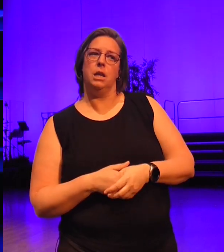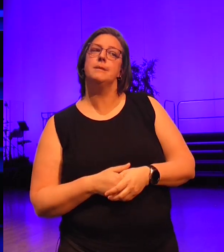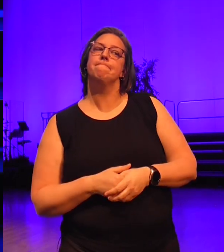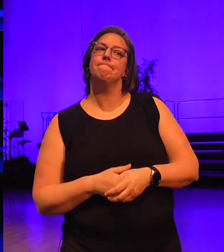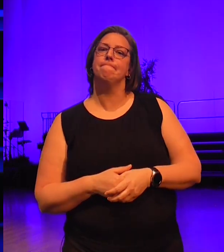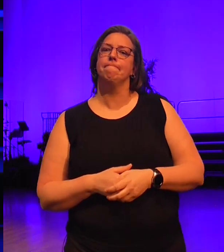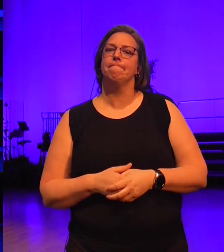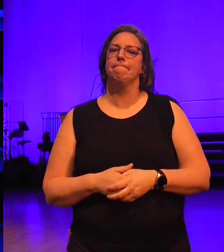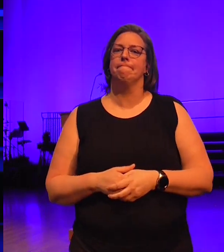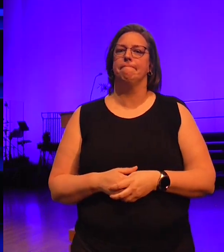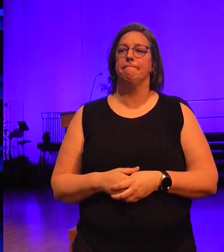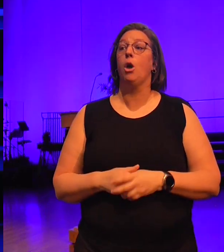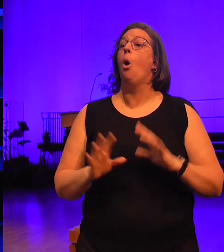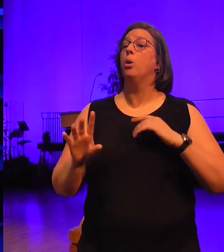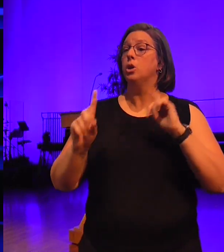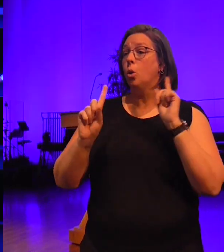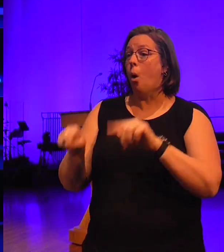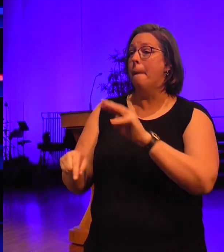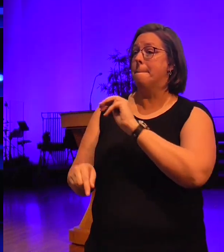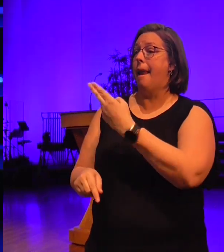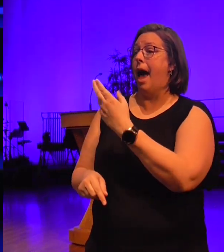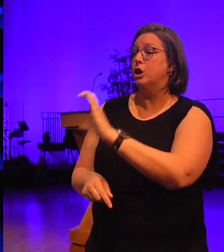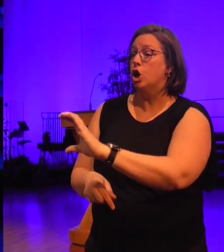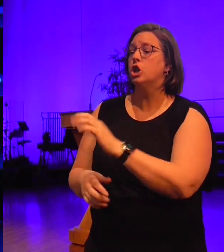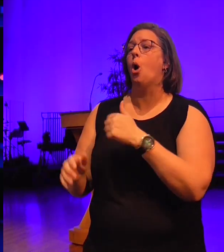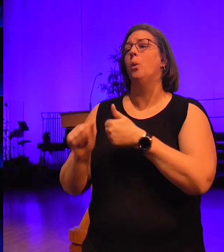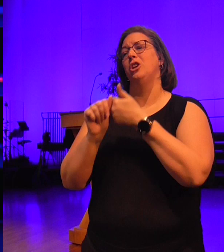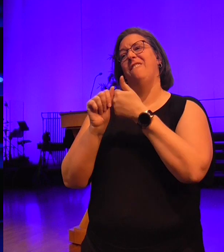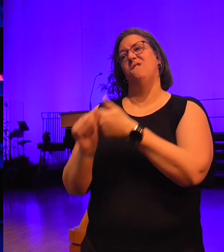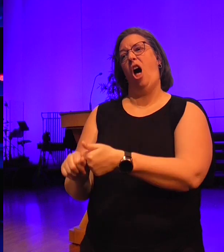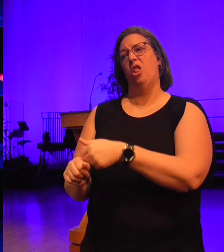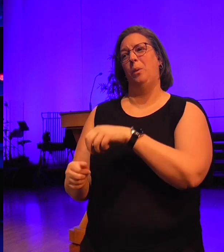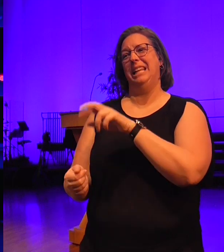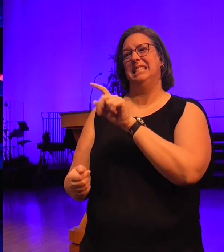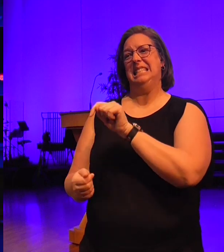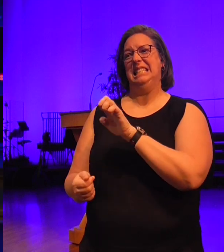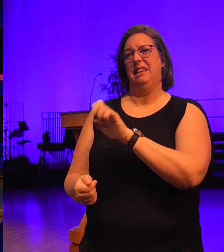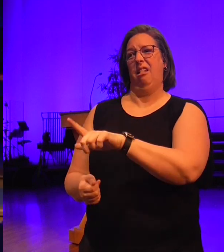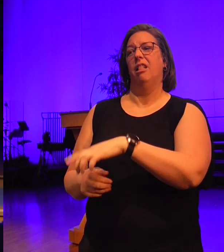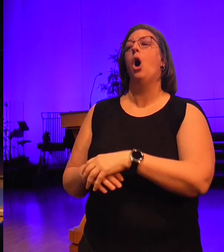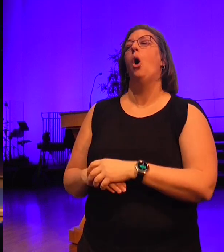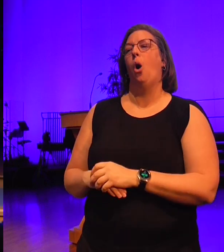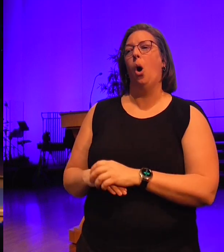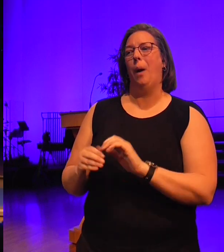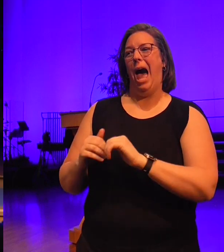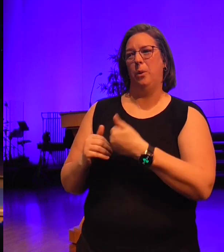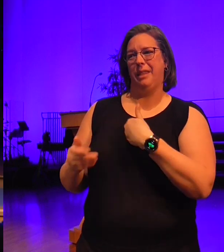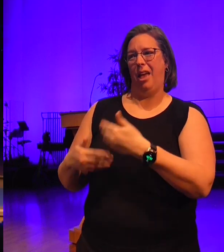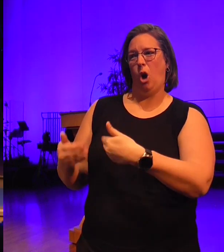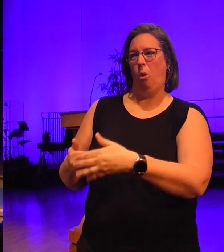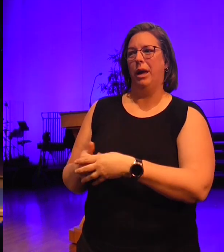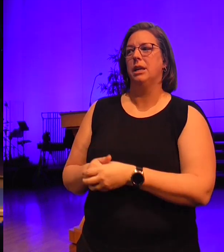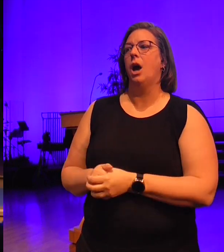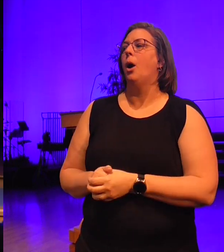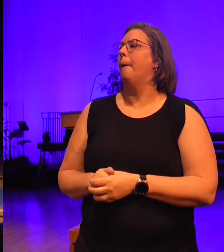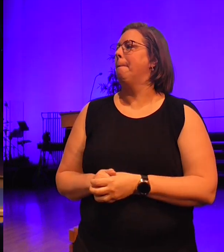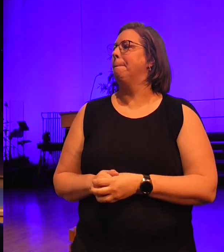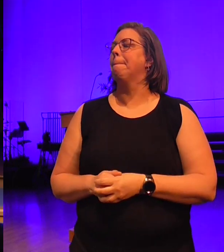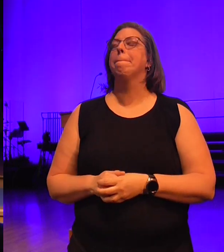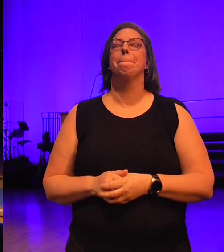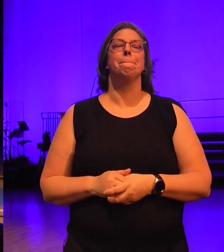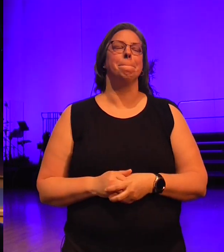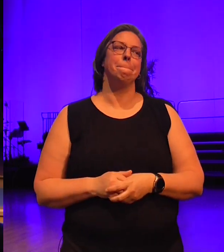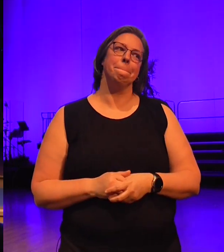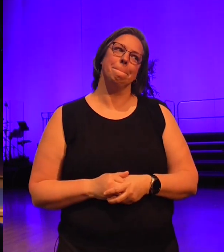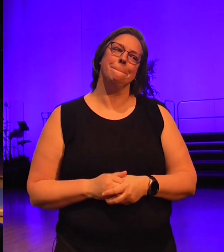Gone to Mile High Church following Roger Teal? That's wonderful. How's that going for you? It's